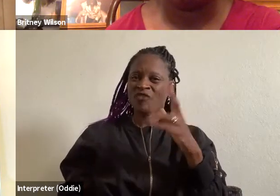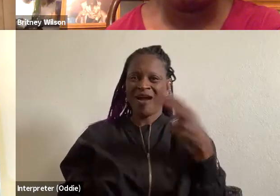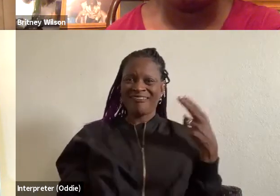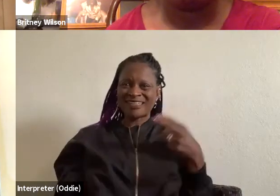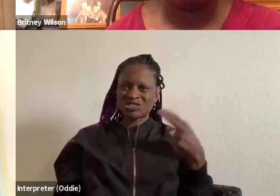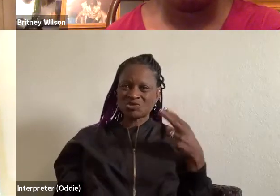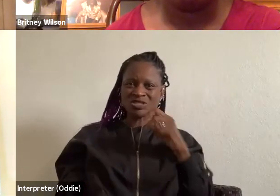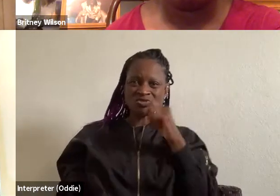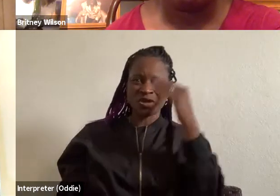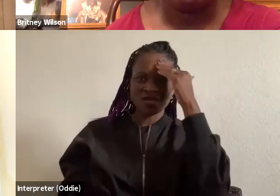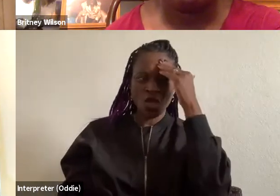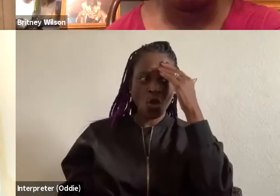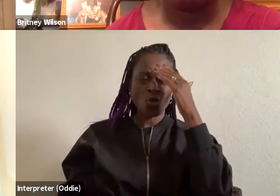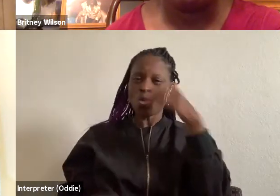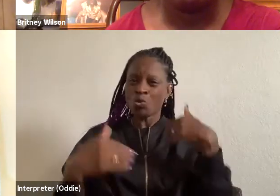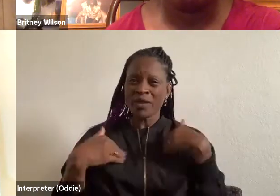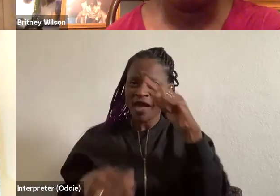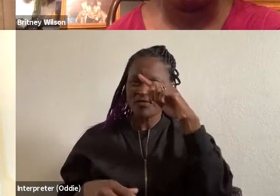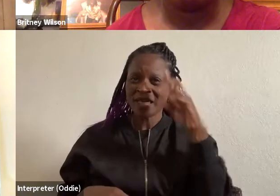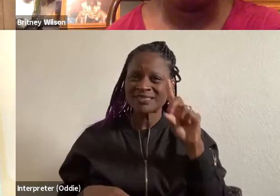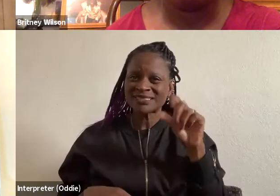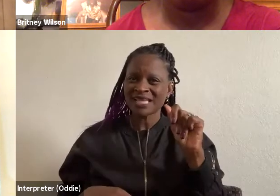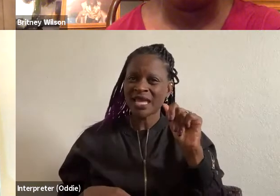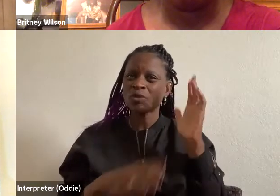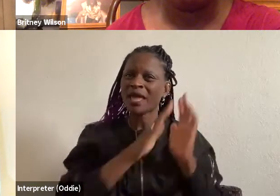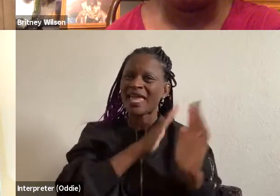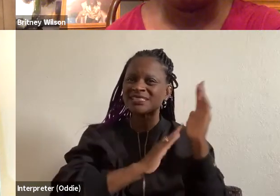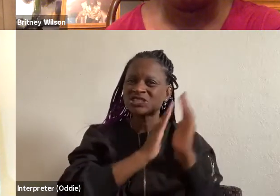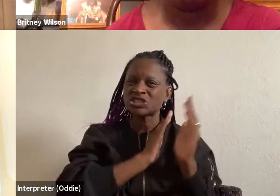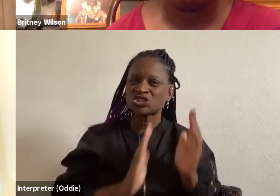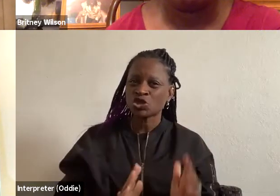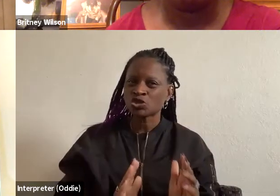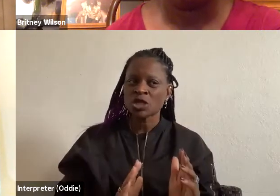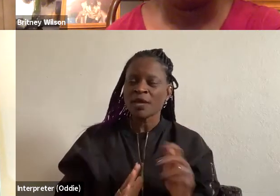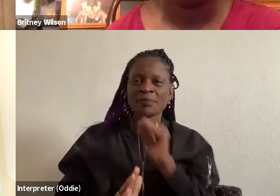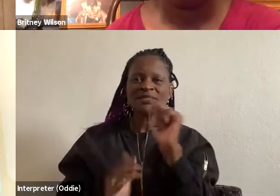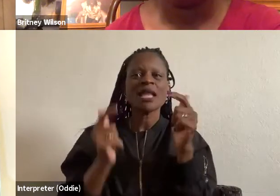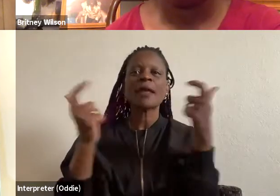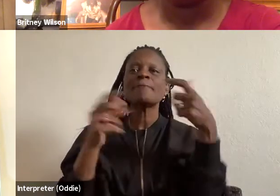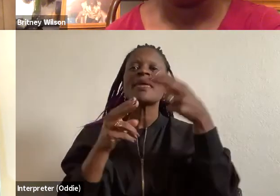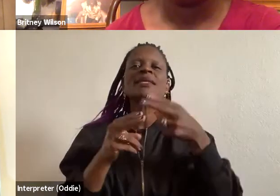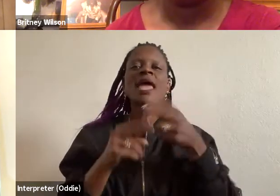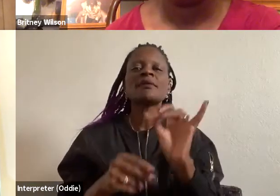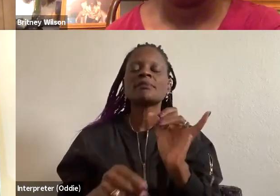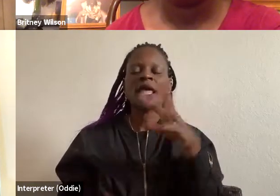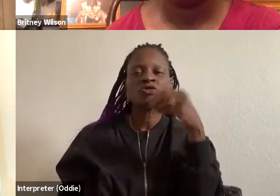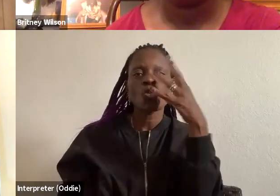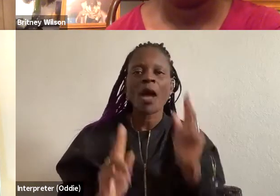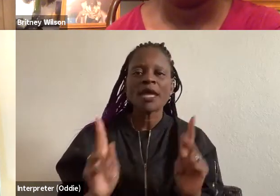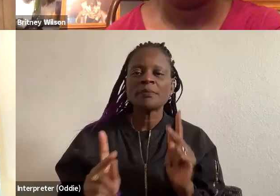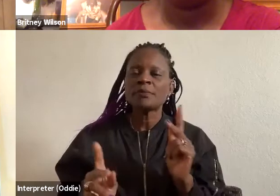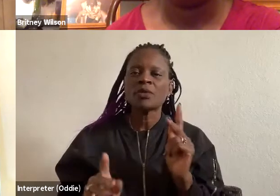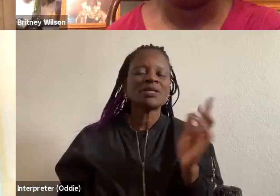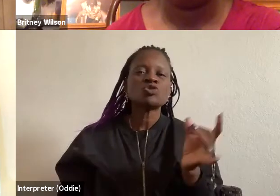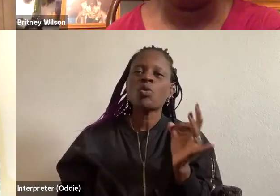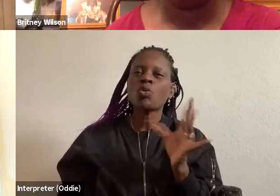Black disabled ancestors, for them not to be as big names as some of the white disabled folks, it's a shame. And for us to not know